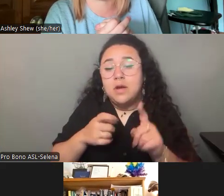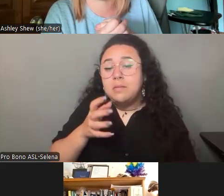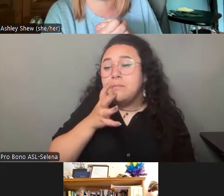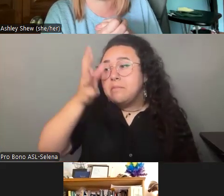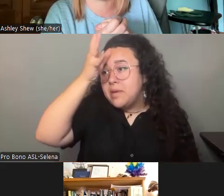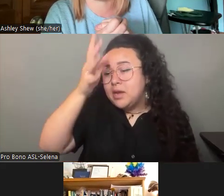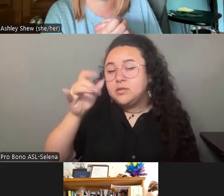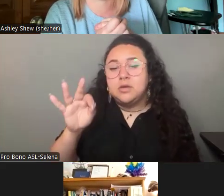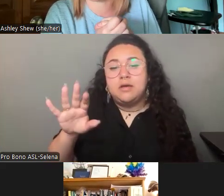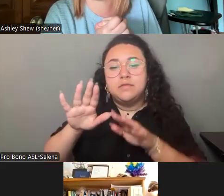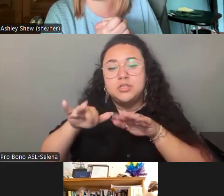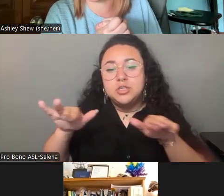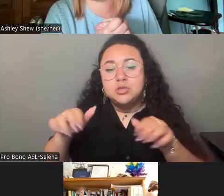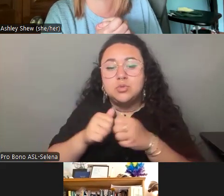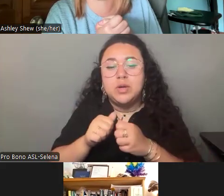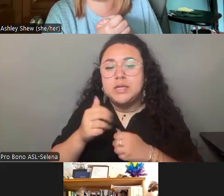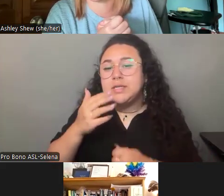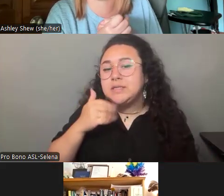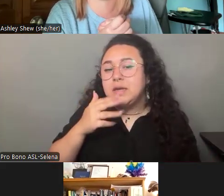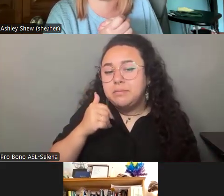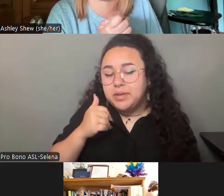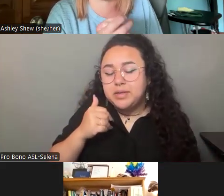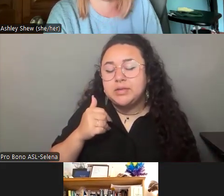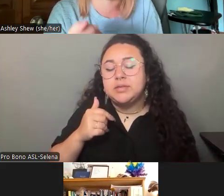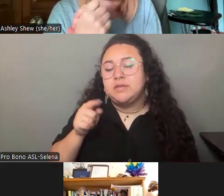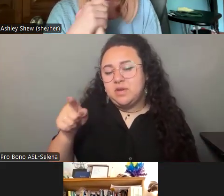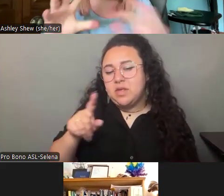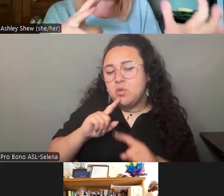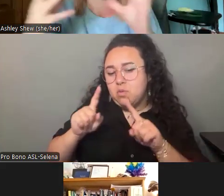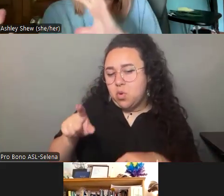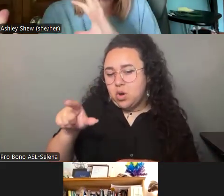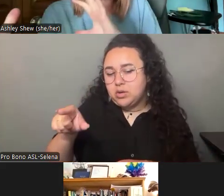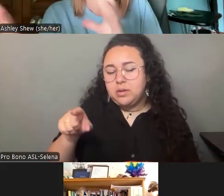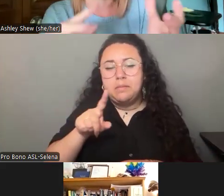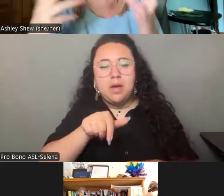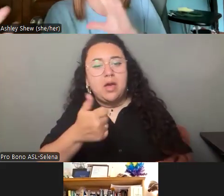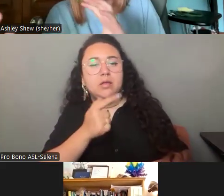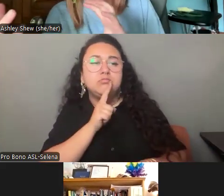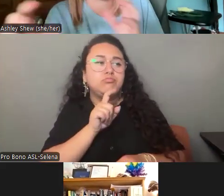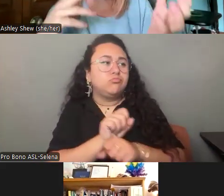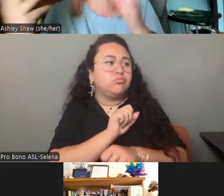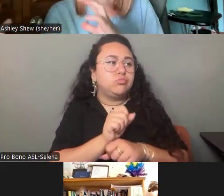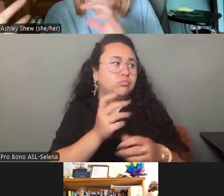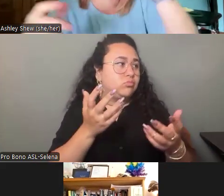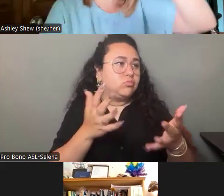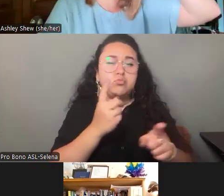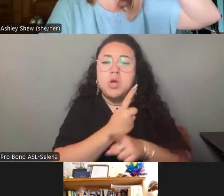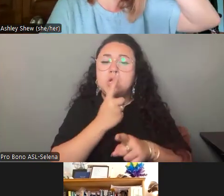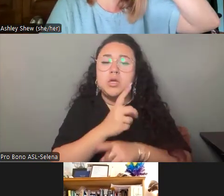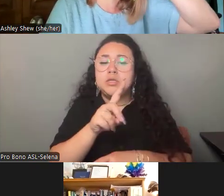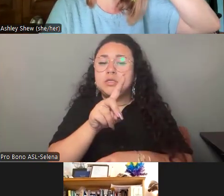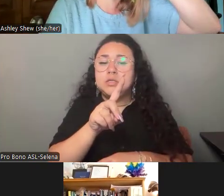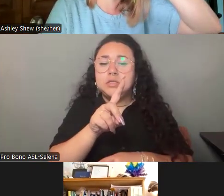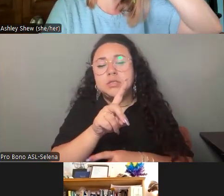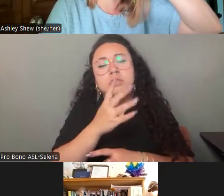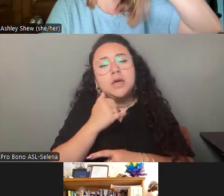but there were plenty of diabetic people in this who were also very upset. This reporting also centered non-disabled